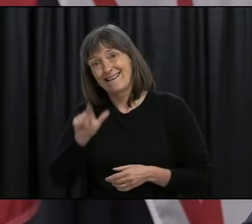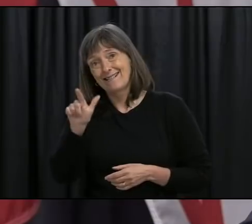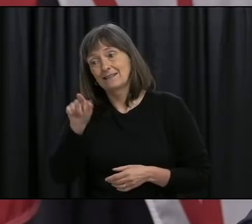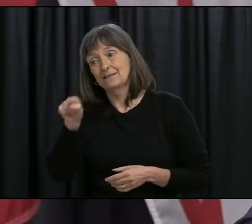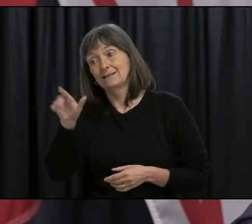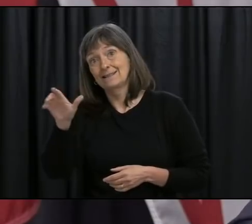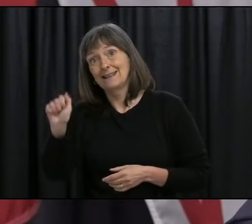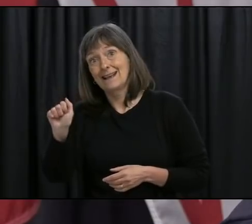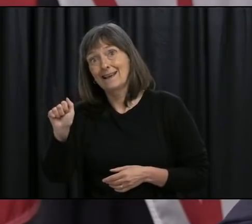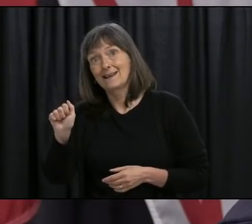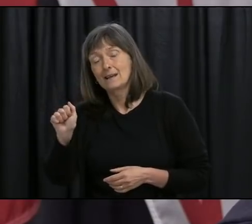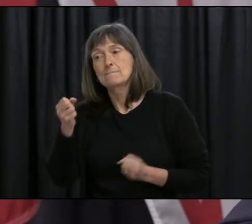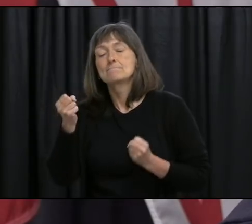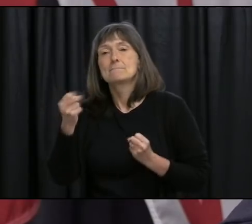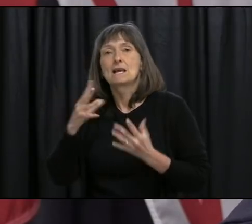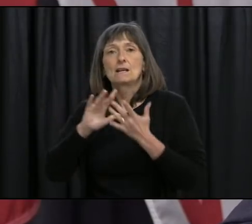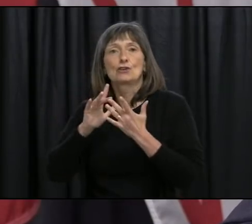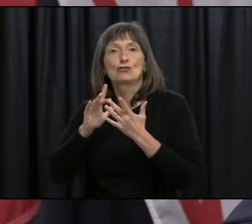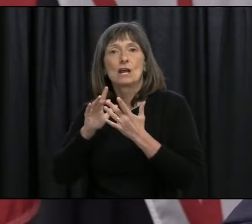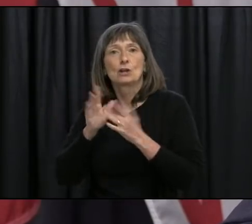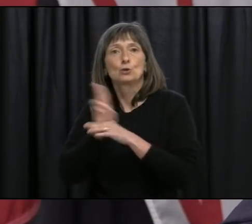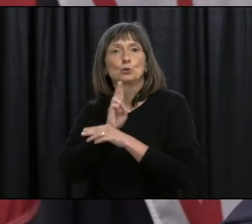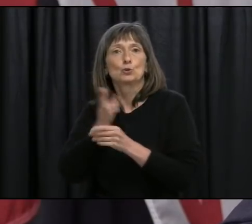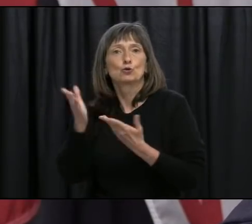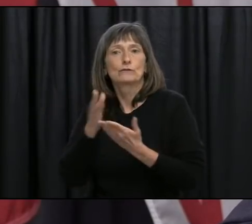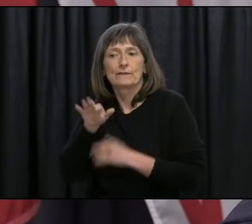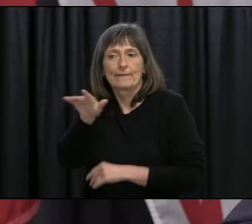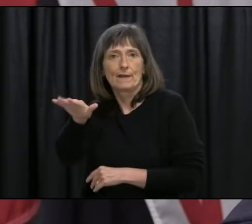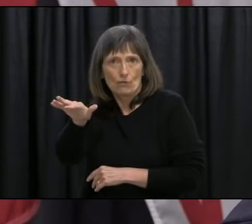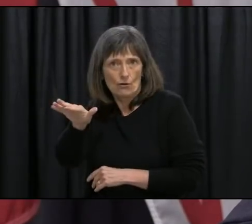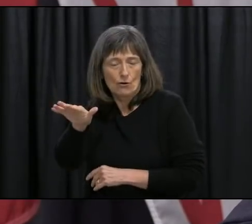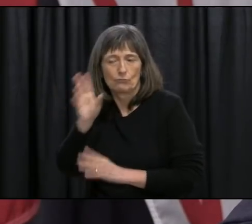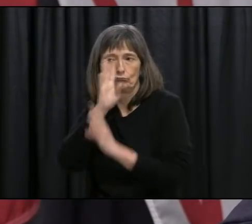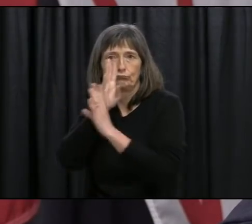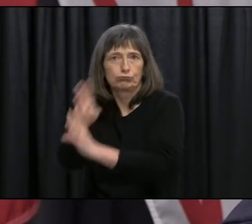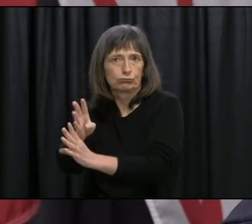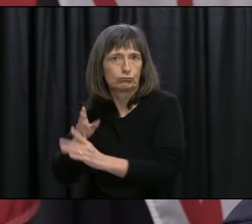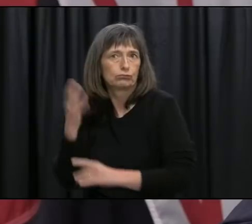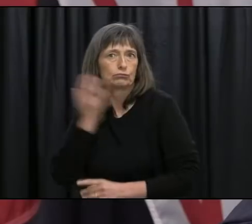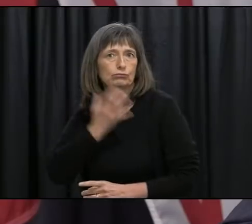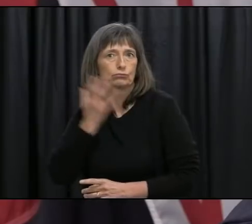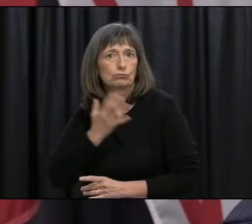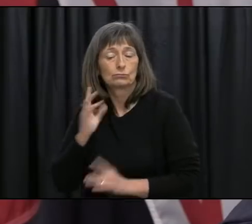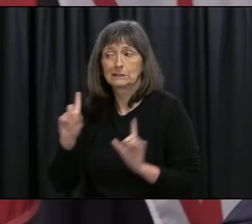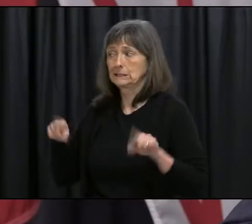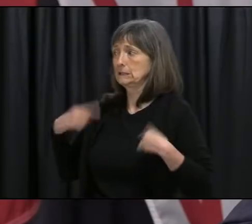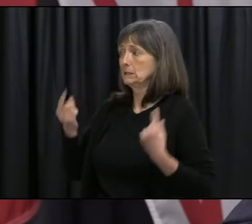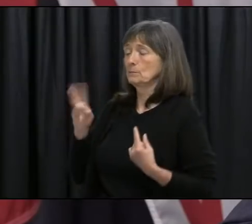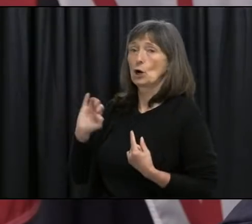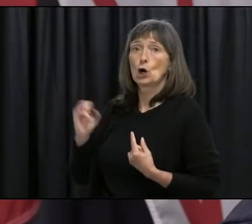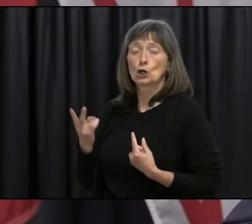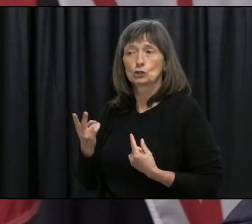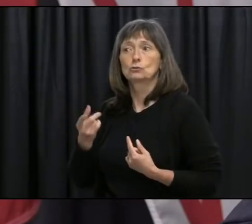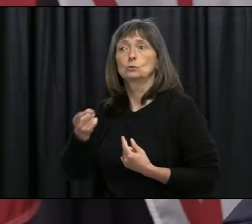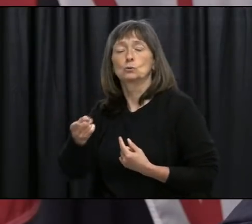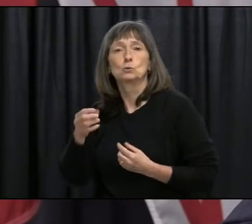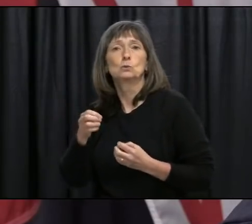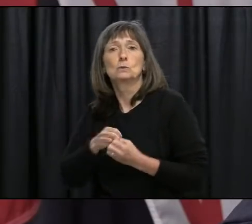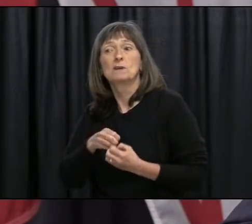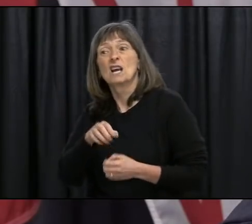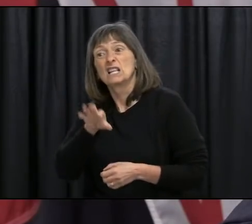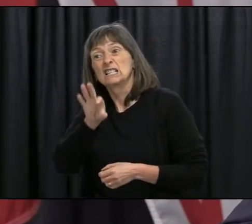gov.nl.ca. And since the public state of emergency, the public health emergency has been put in place, as an example, more